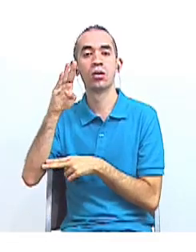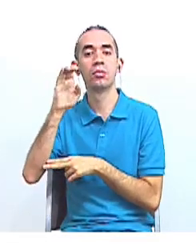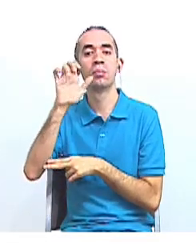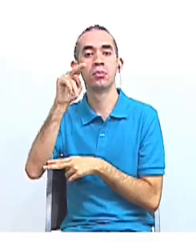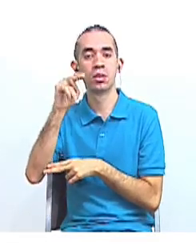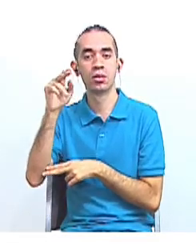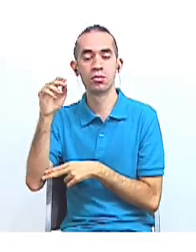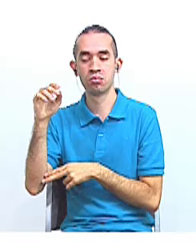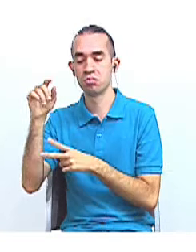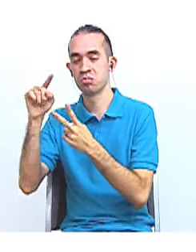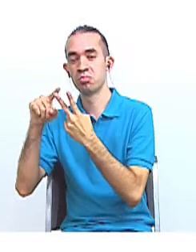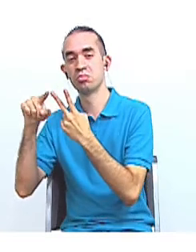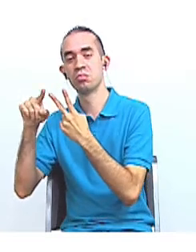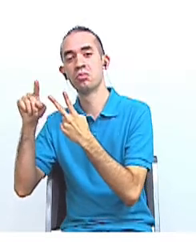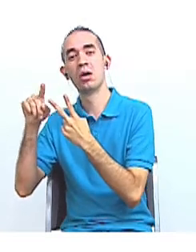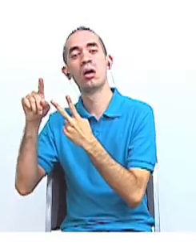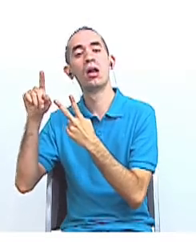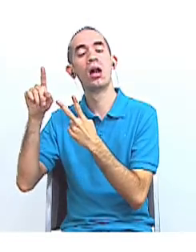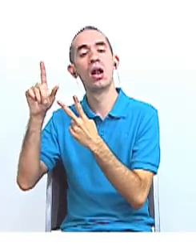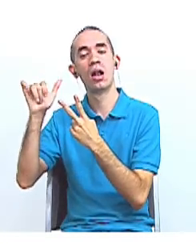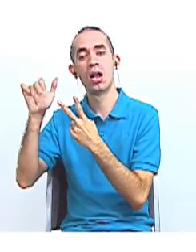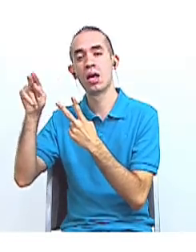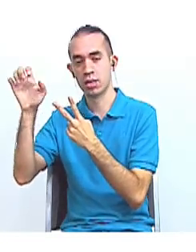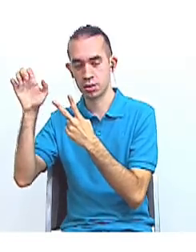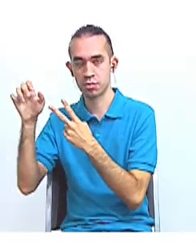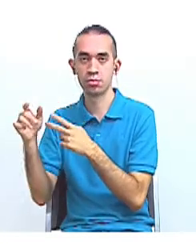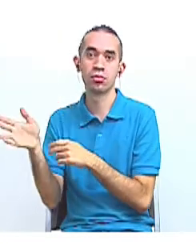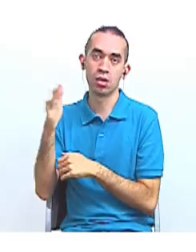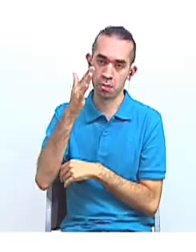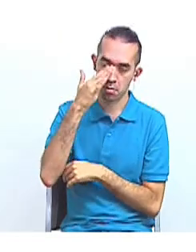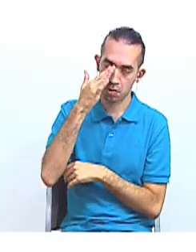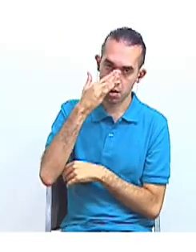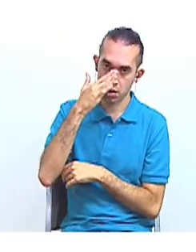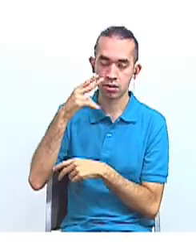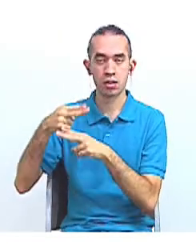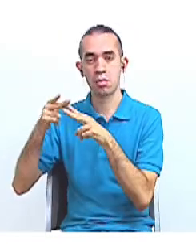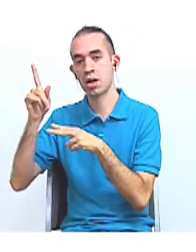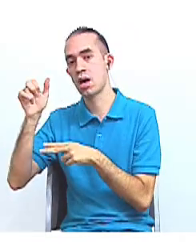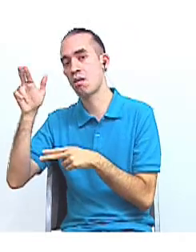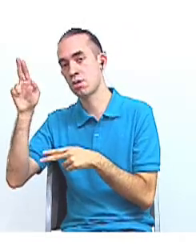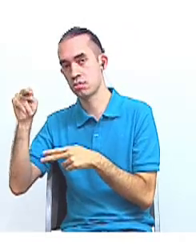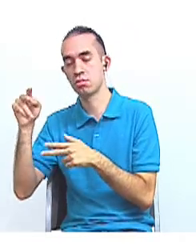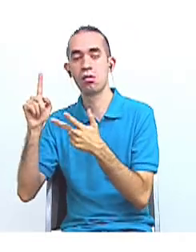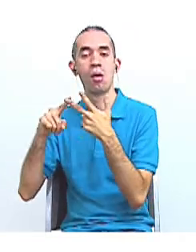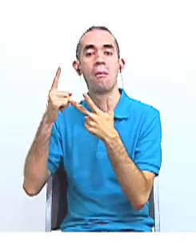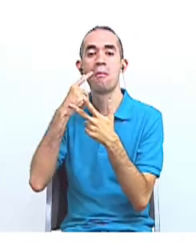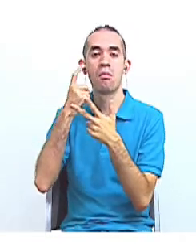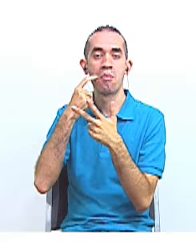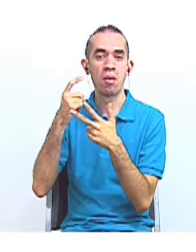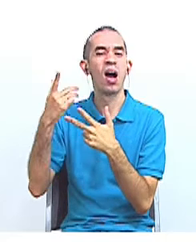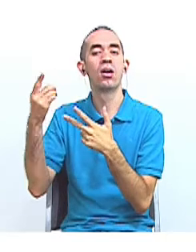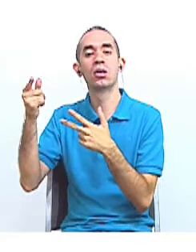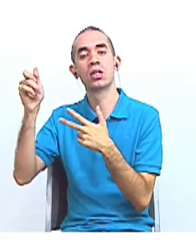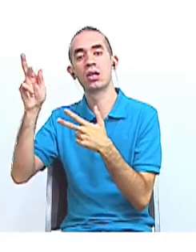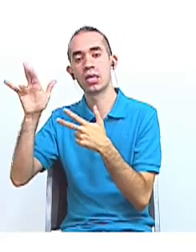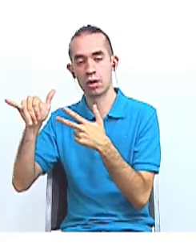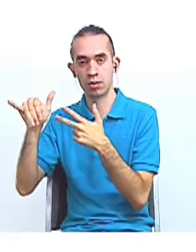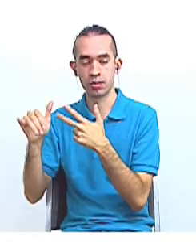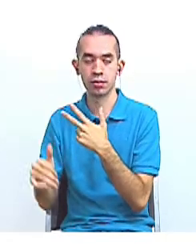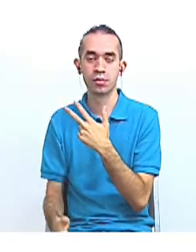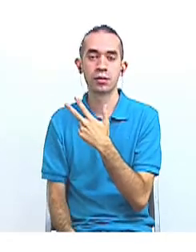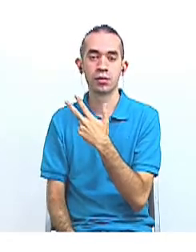and Blaine Lawrence. Then her mother, Karen, and her father, Gary,